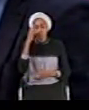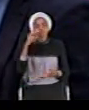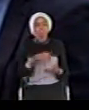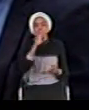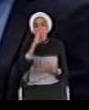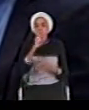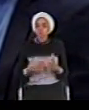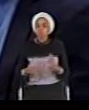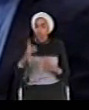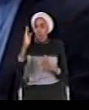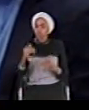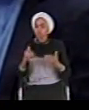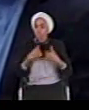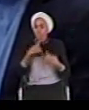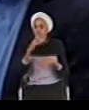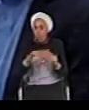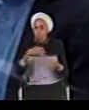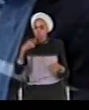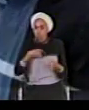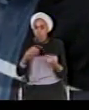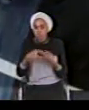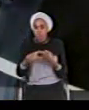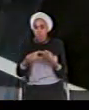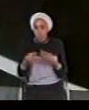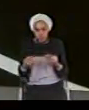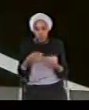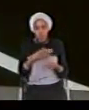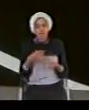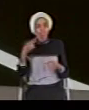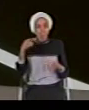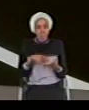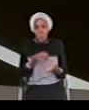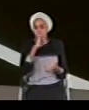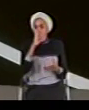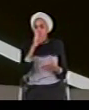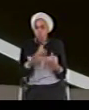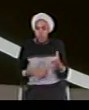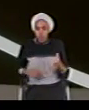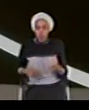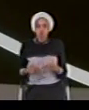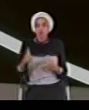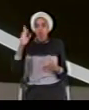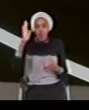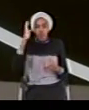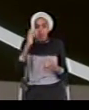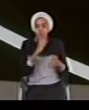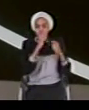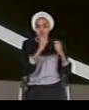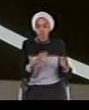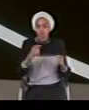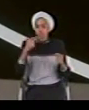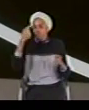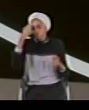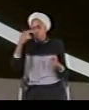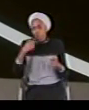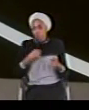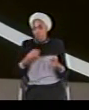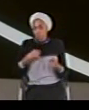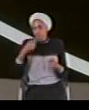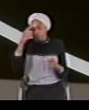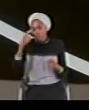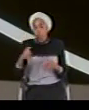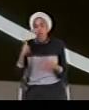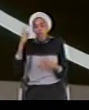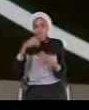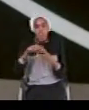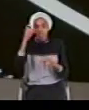what God has called you to do, and this is what he will reward you for on the final day, and